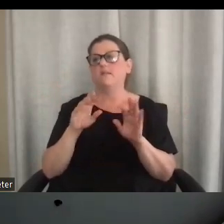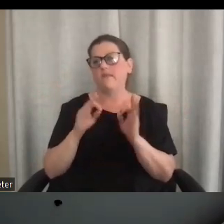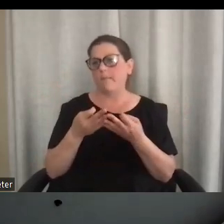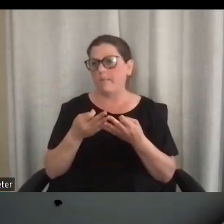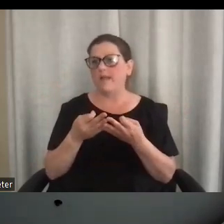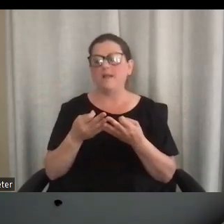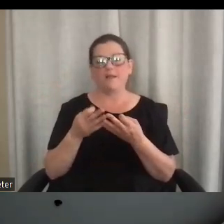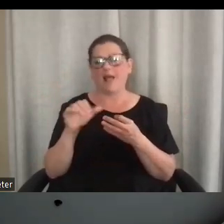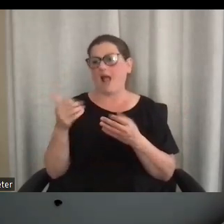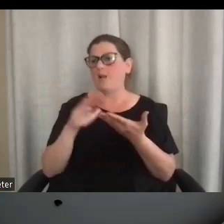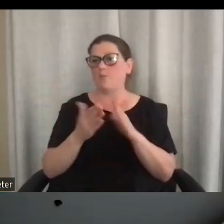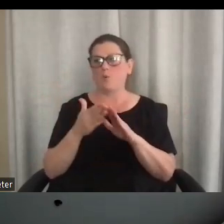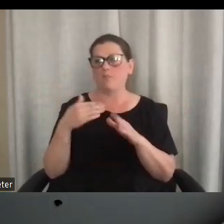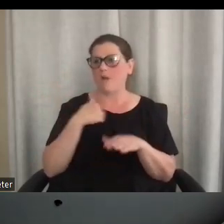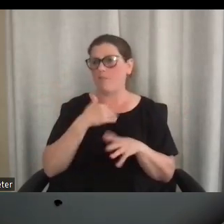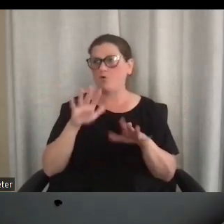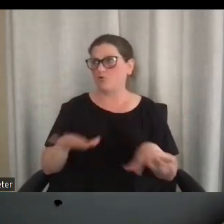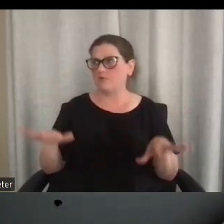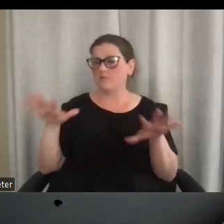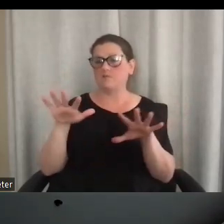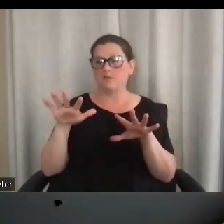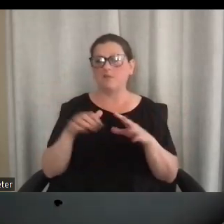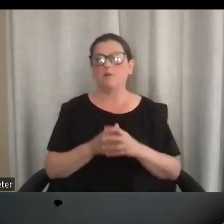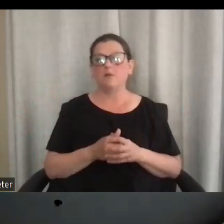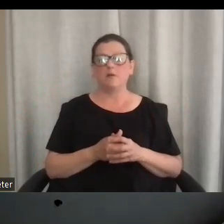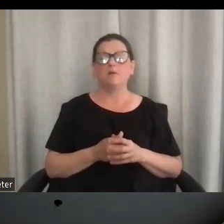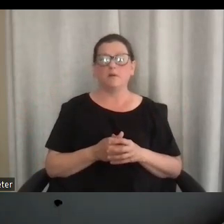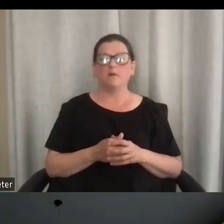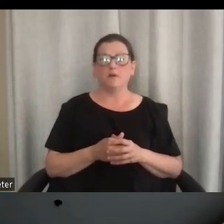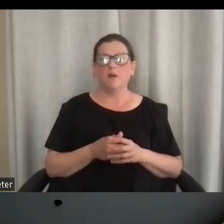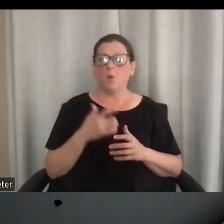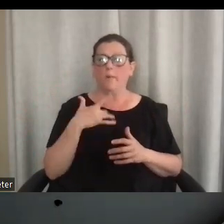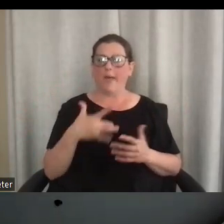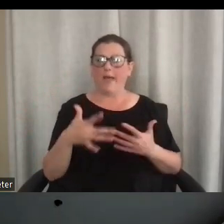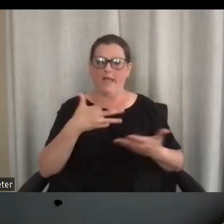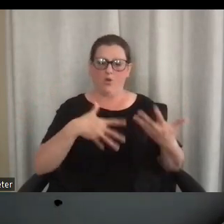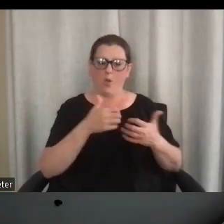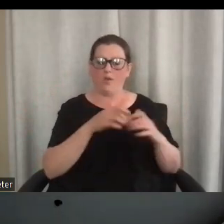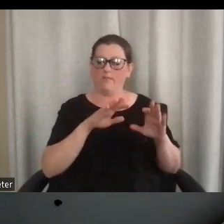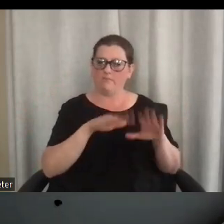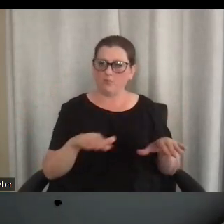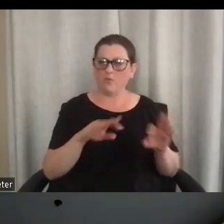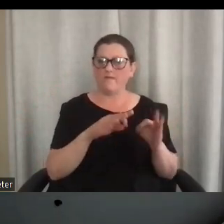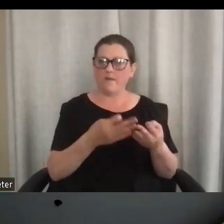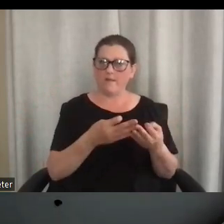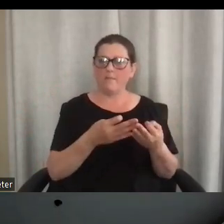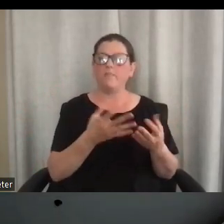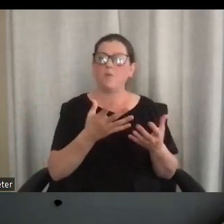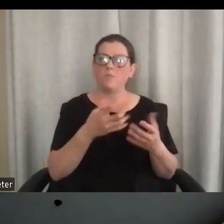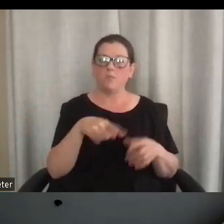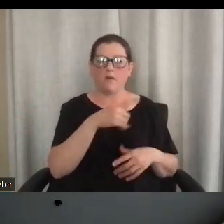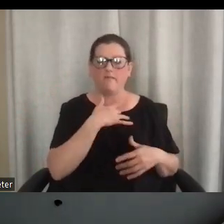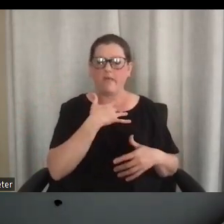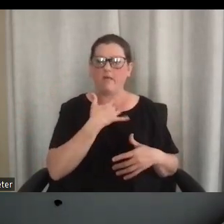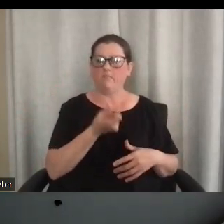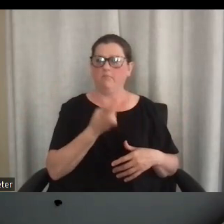fit in any of those categories I just mentioned, but do interact with children and families. We wanted them to feel that they have the power